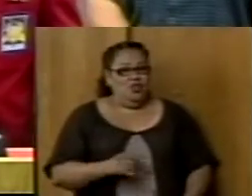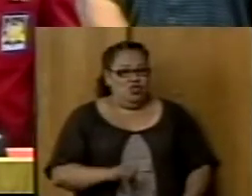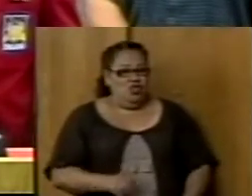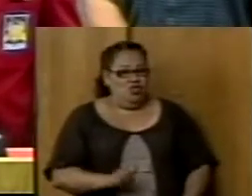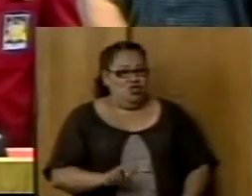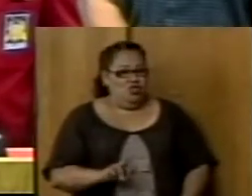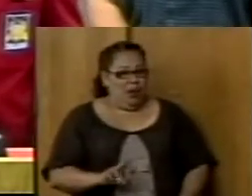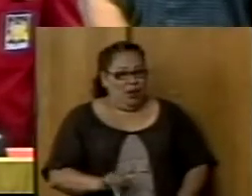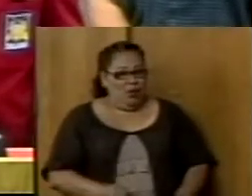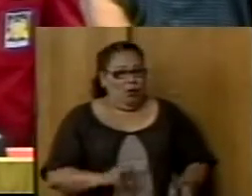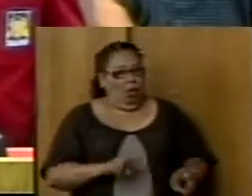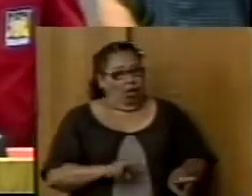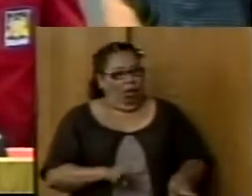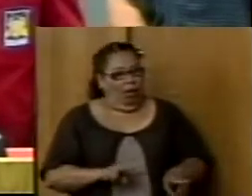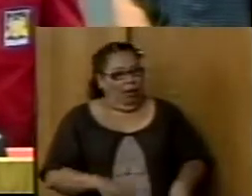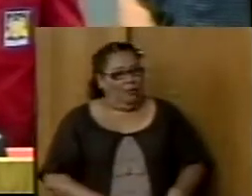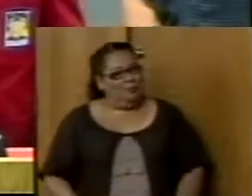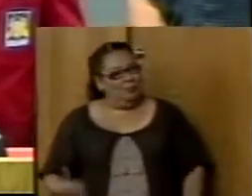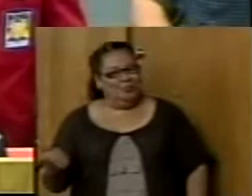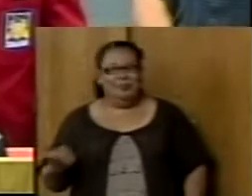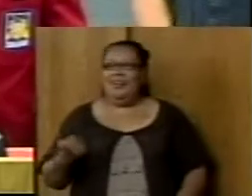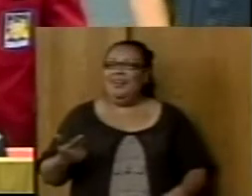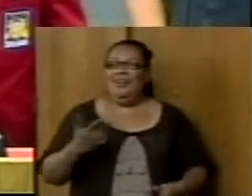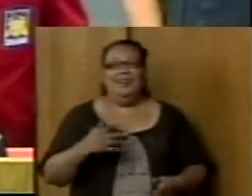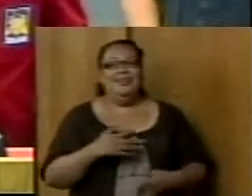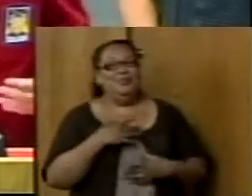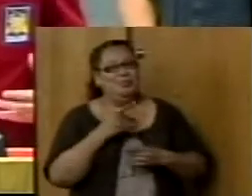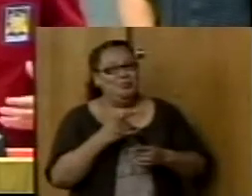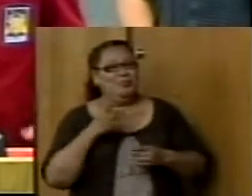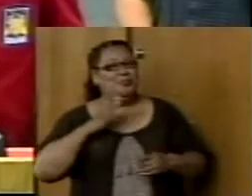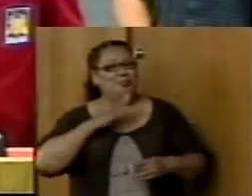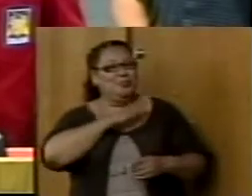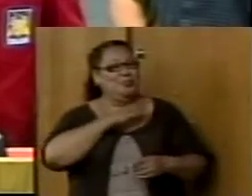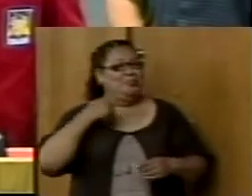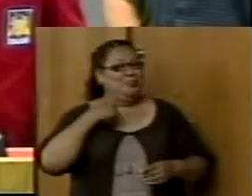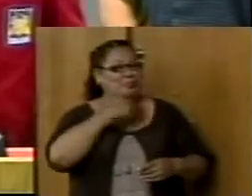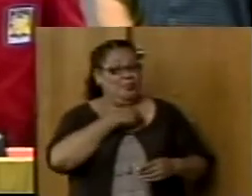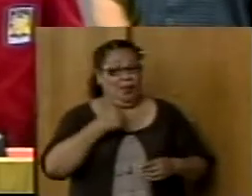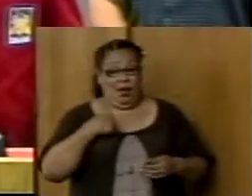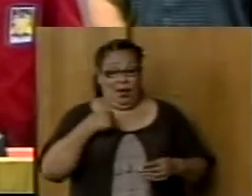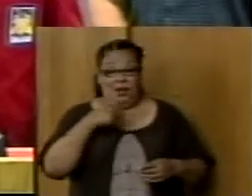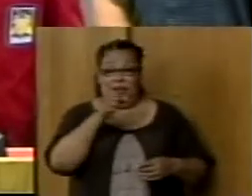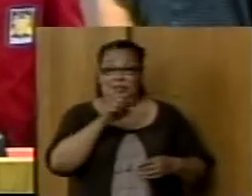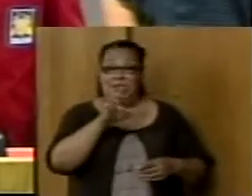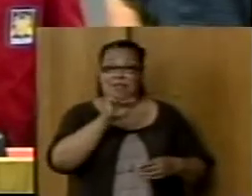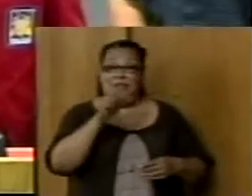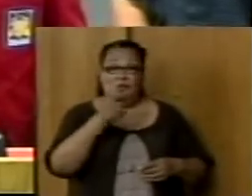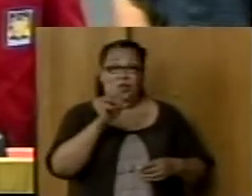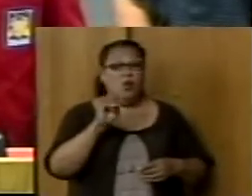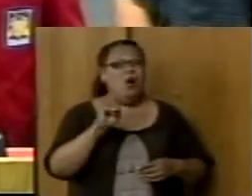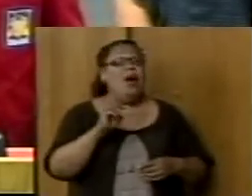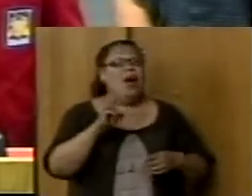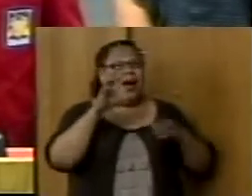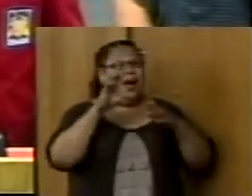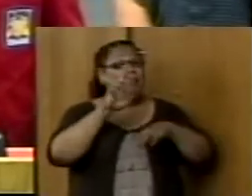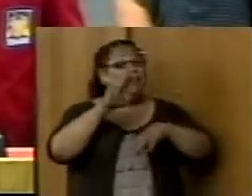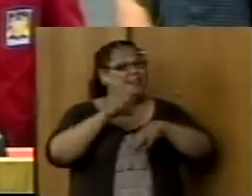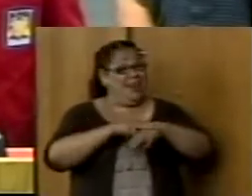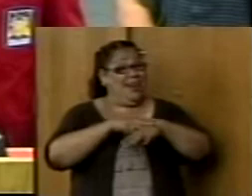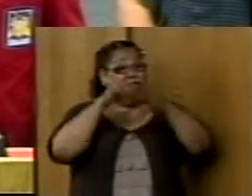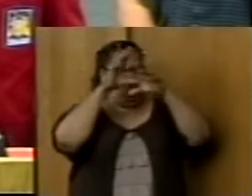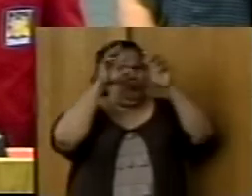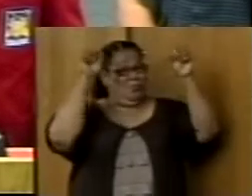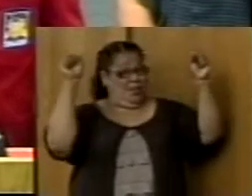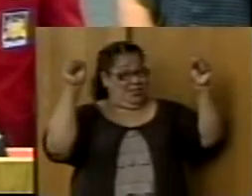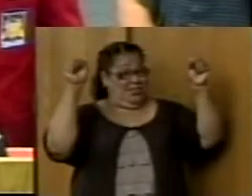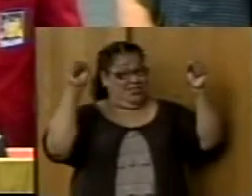Dr. Montoya, Dr. Escobedo, esteemed board members and administration, my name is Sergio Cavazos, and I currently serve as the National President of Skills USA